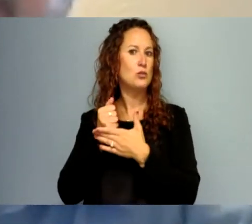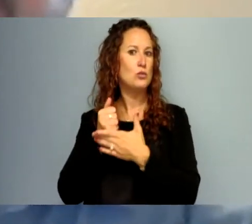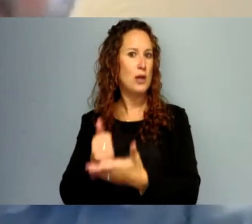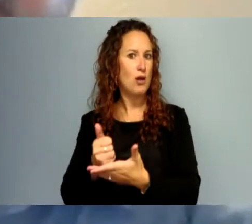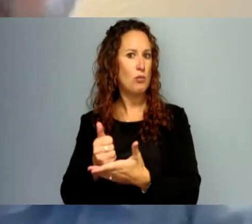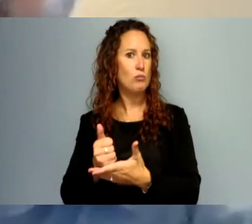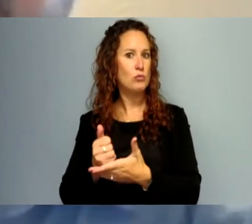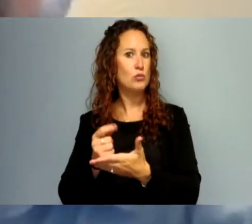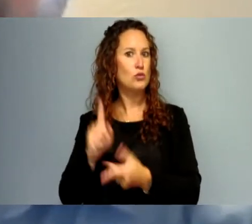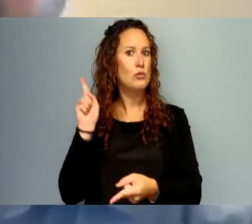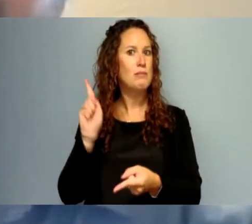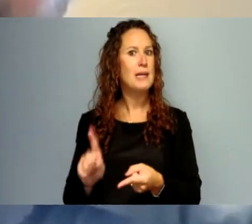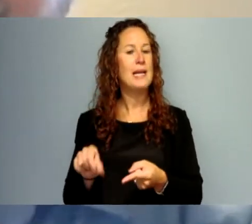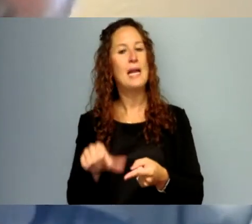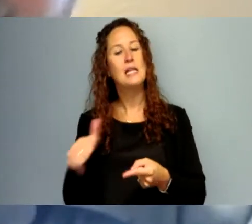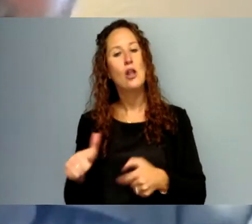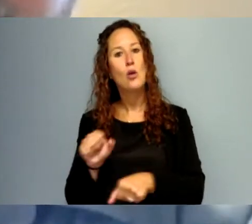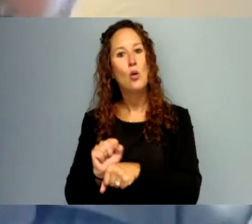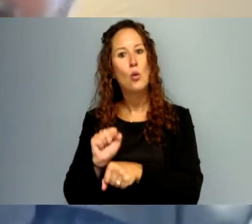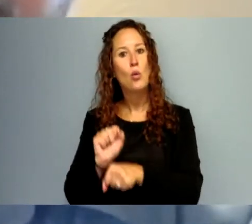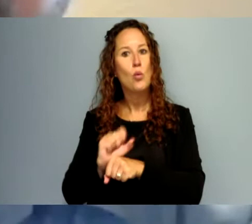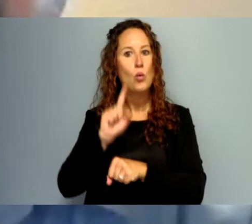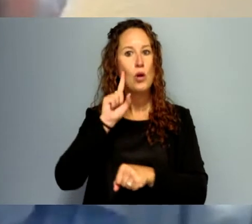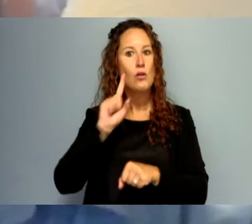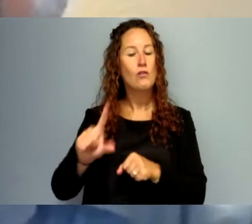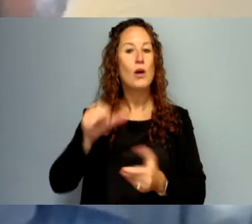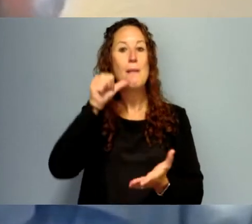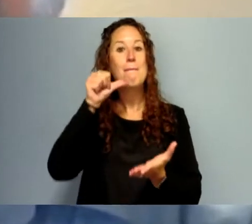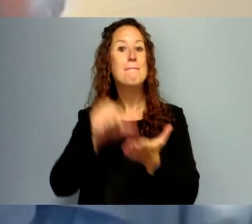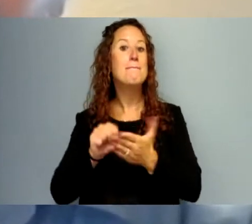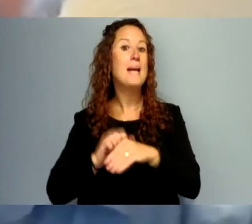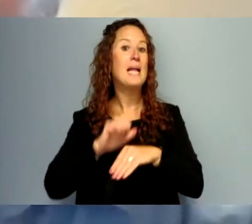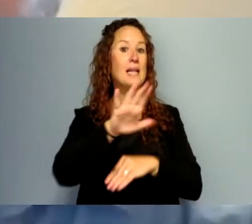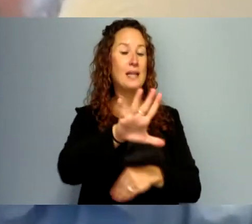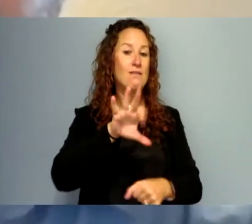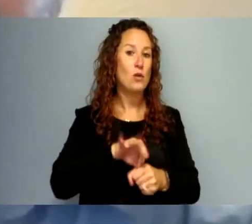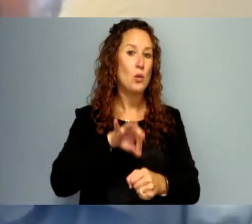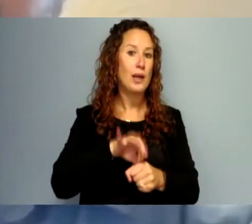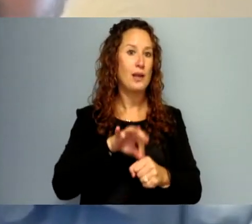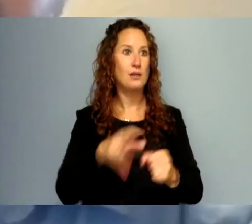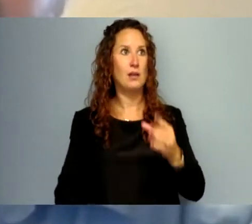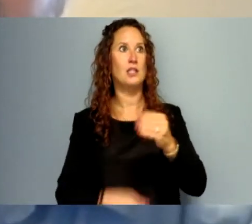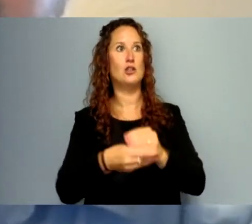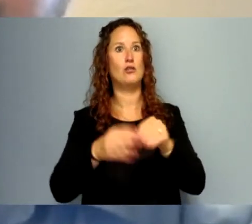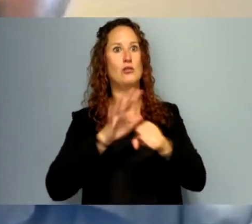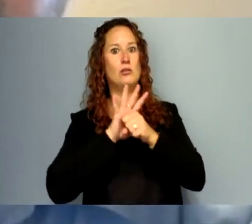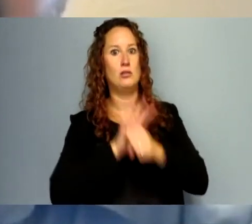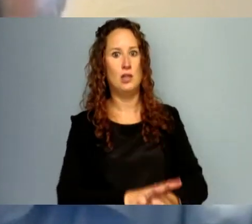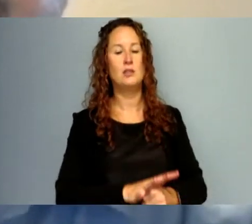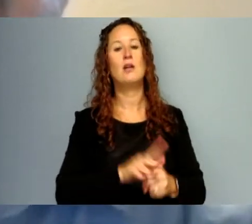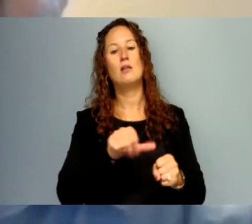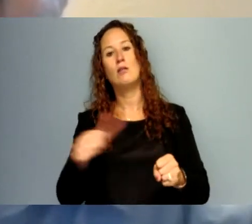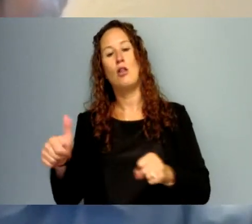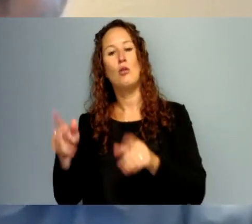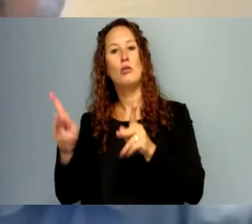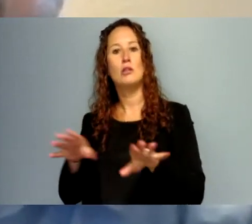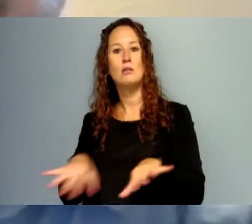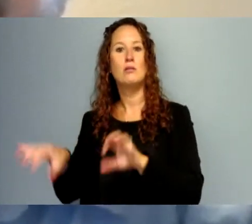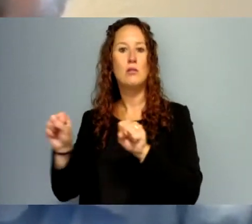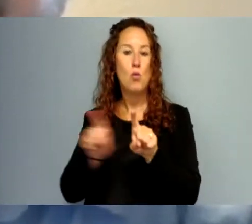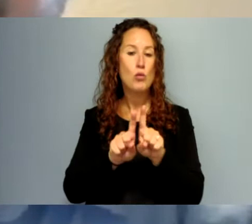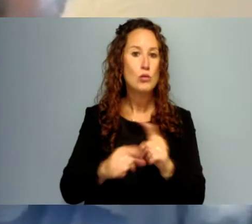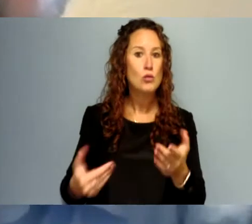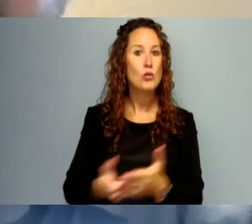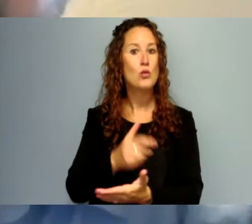mitigate the additional work that mail-in voting had put onto the election coordinator. As many of these laws were brand new, we didn't know the